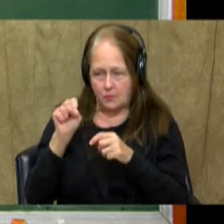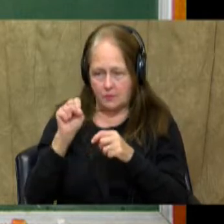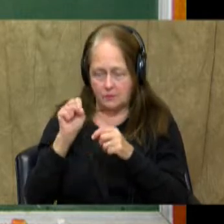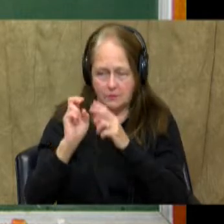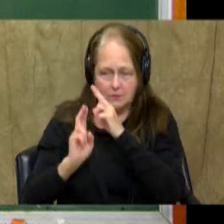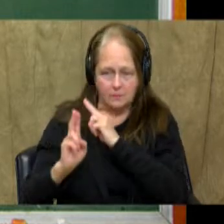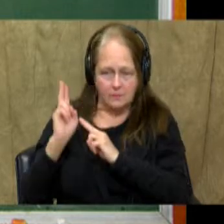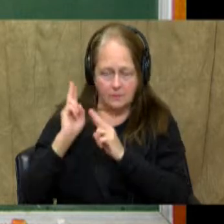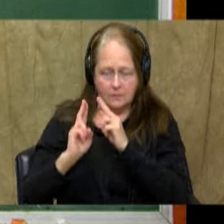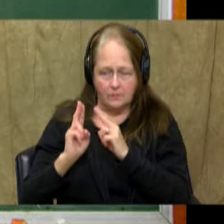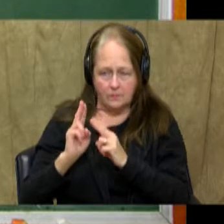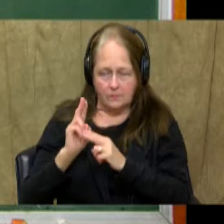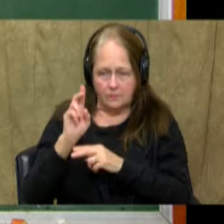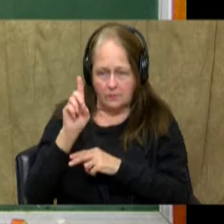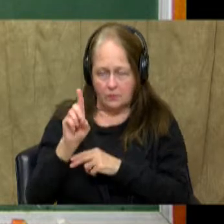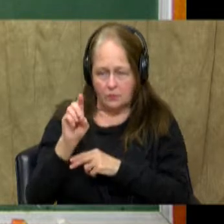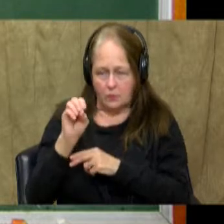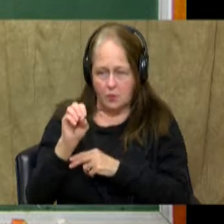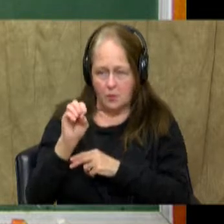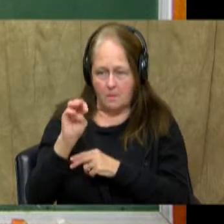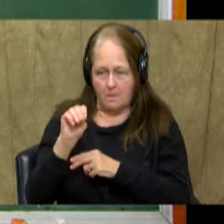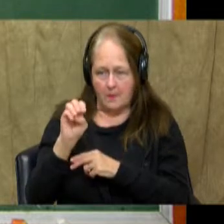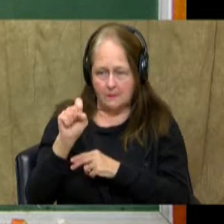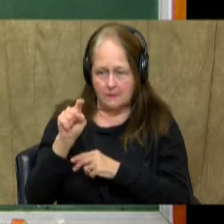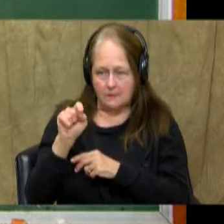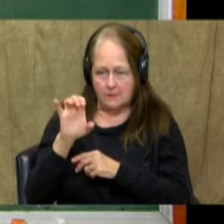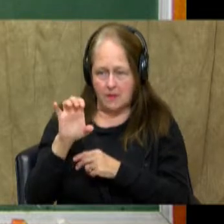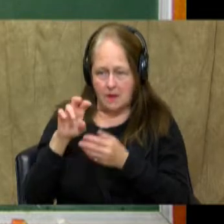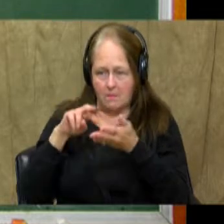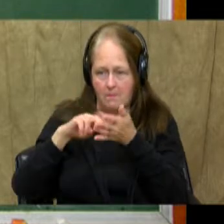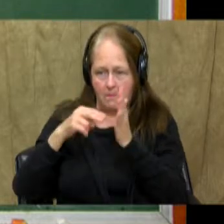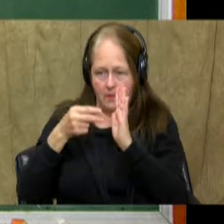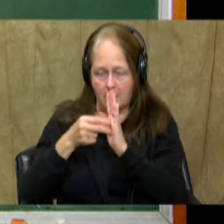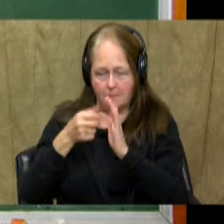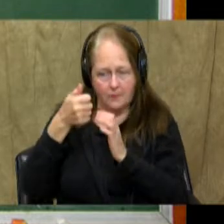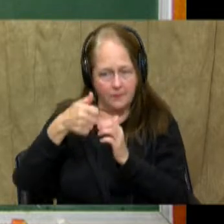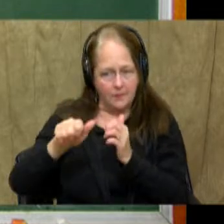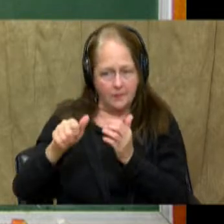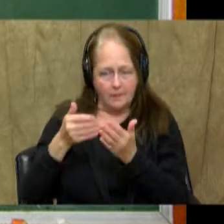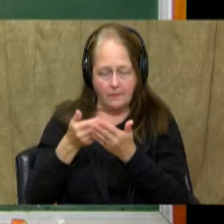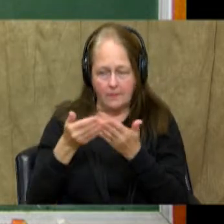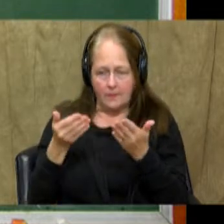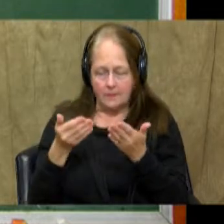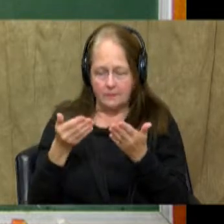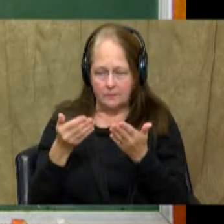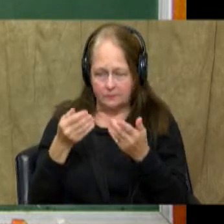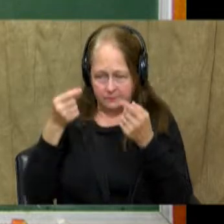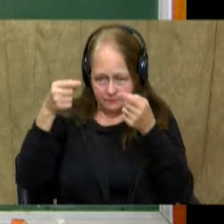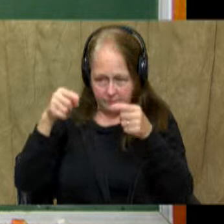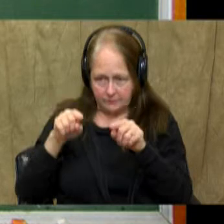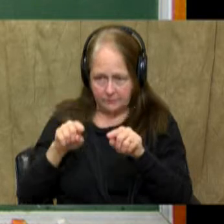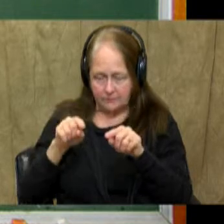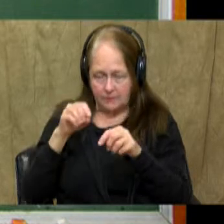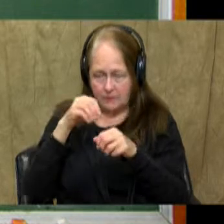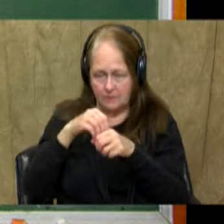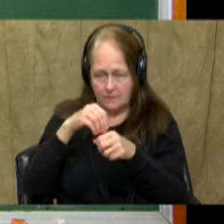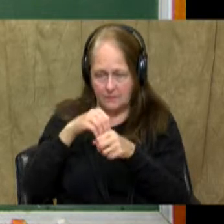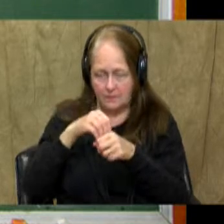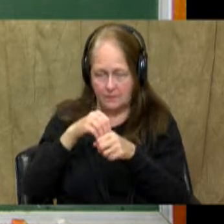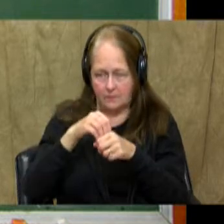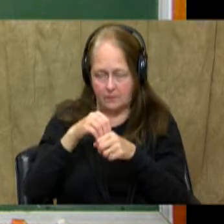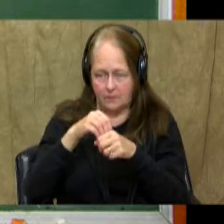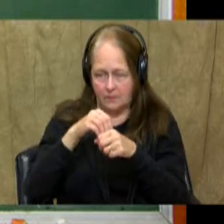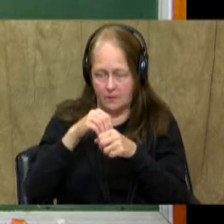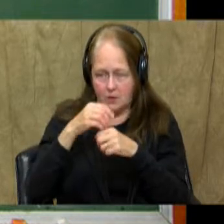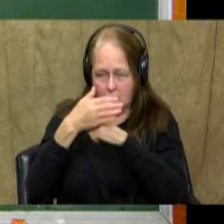the term domestic means anything existing or occurring inside a